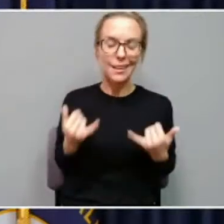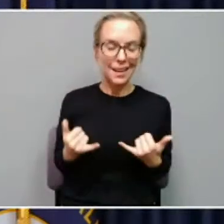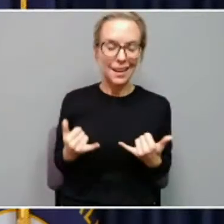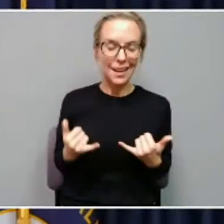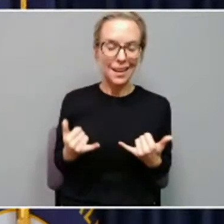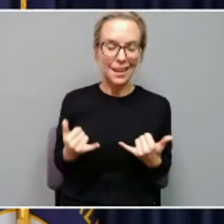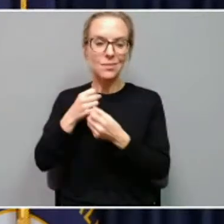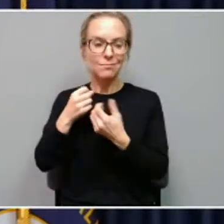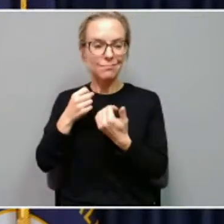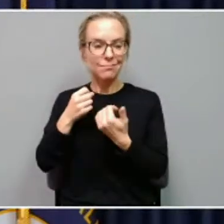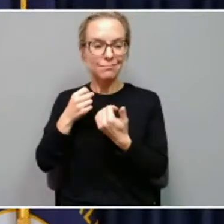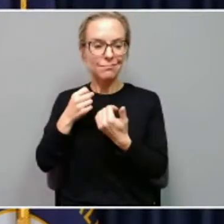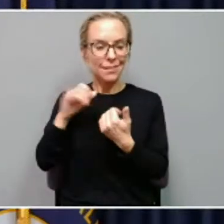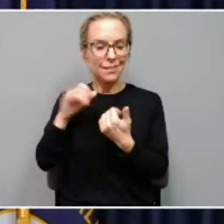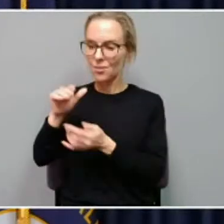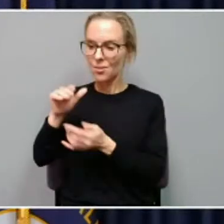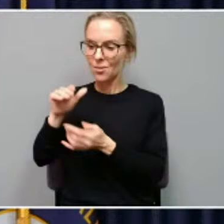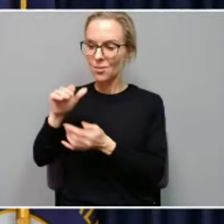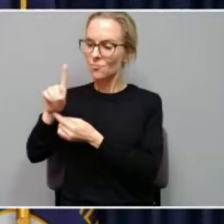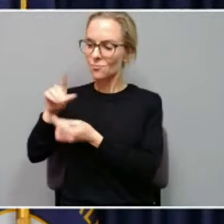rule, and isn't